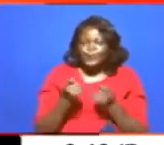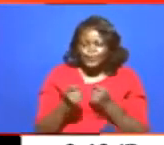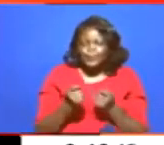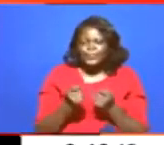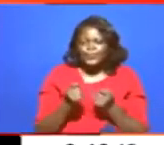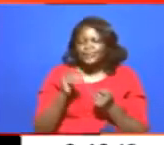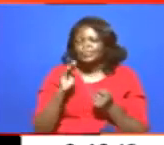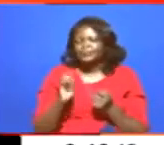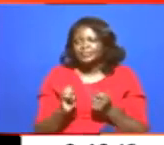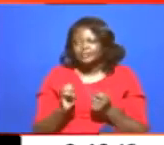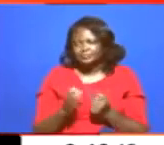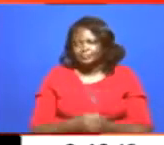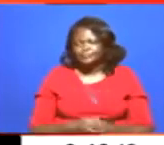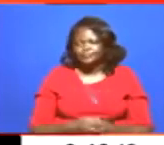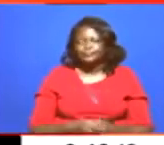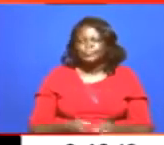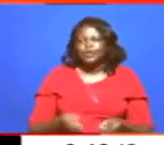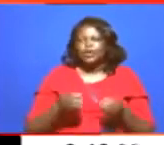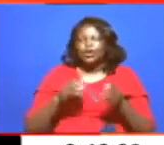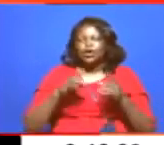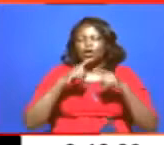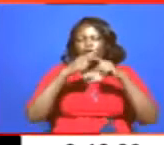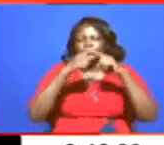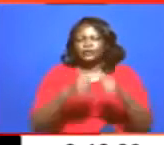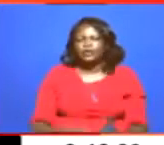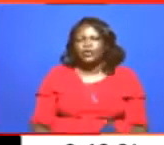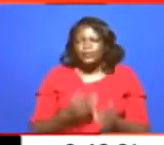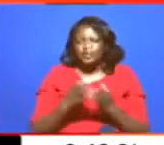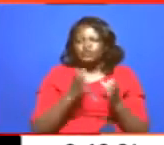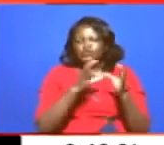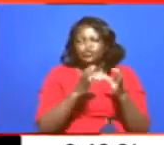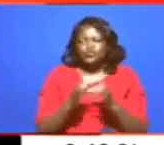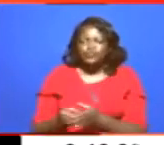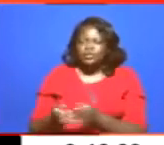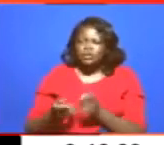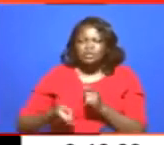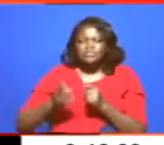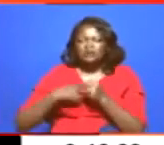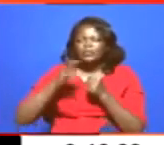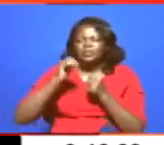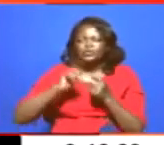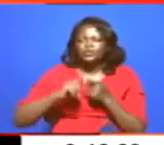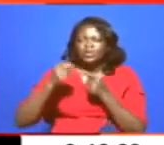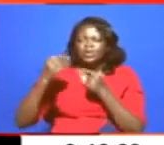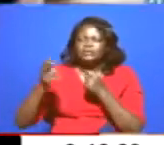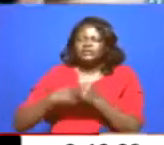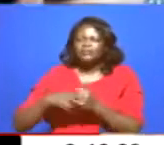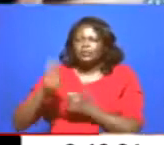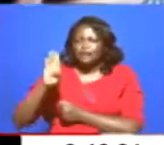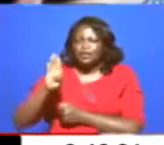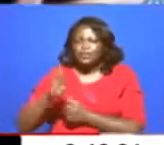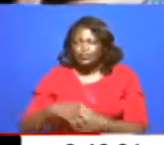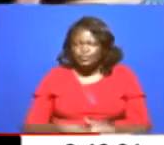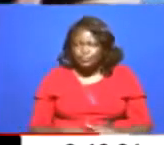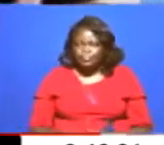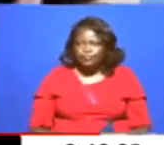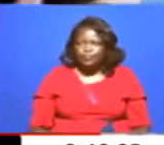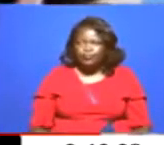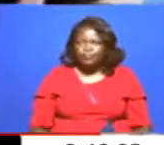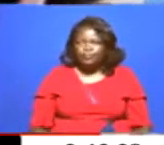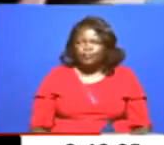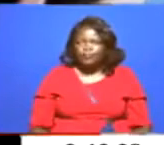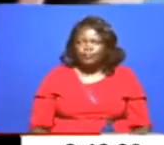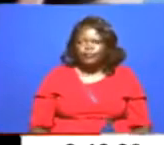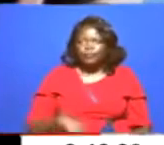enterprises. Total income from all business units rose by 7% to 37 billion shillings. Absa